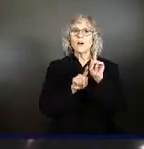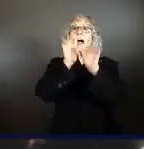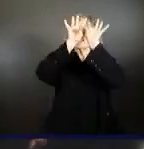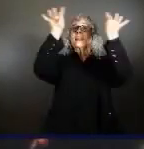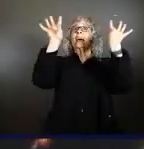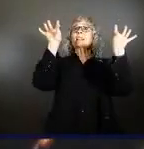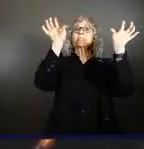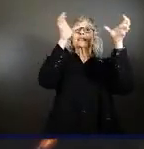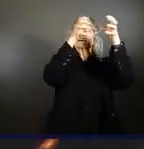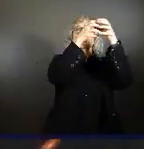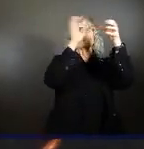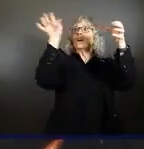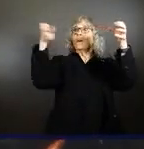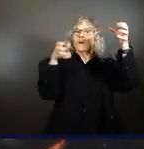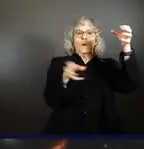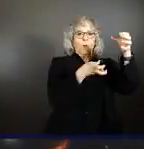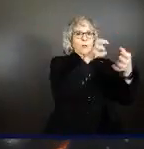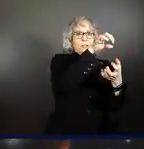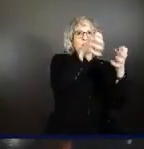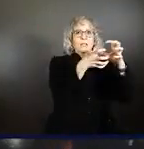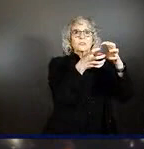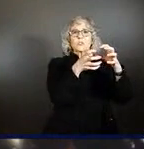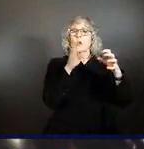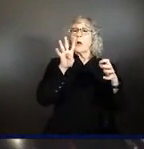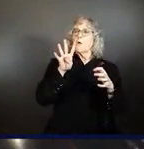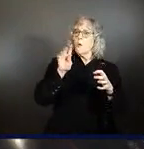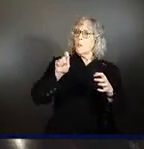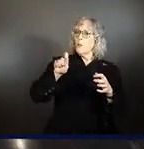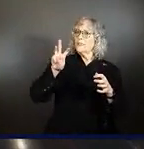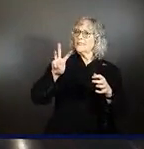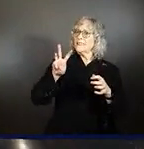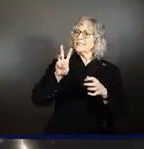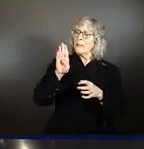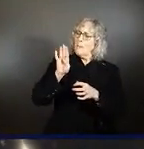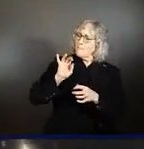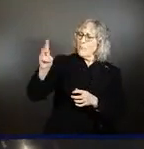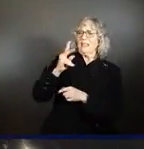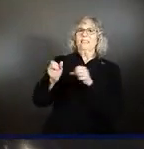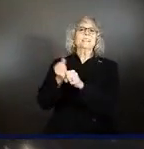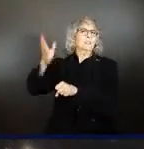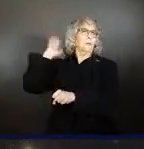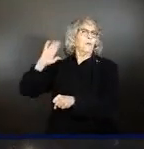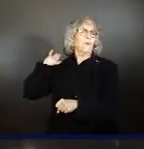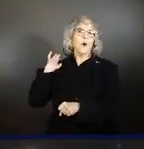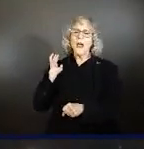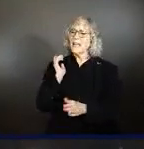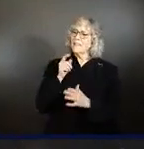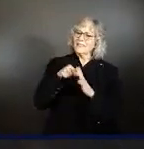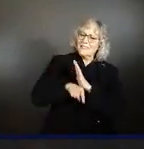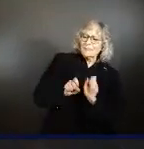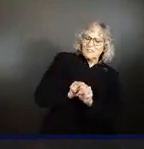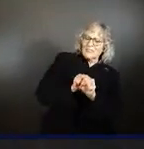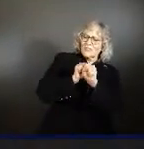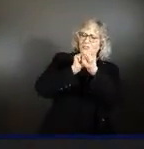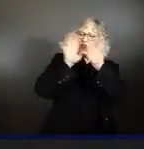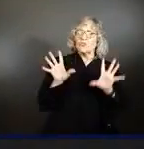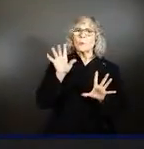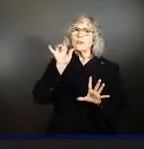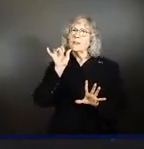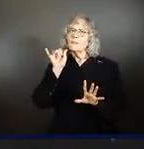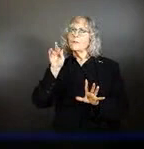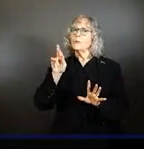back 4.6 billion years, giving the deepest and sharpest infrared image of the distant universe to